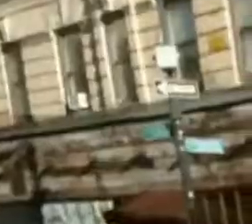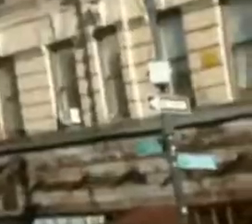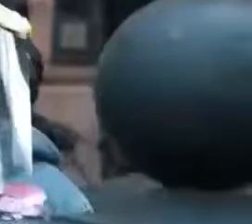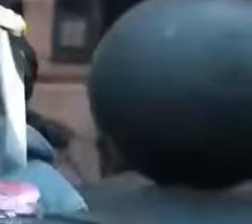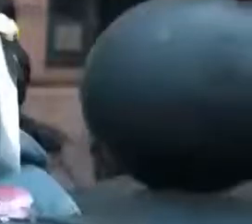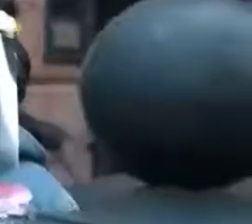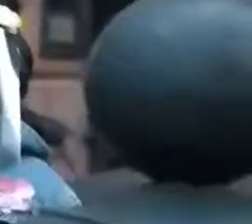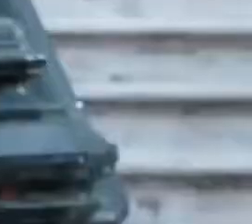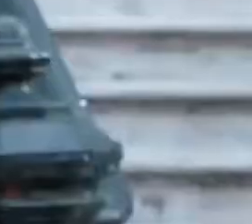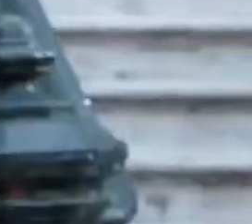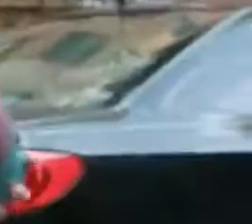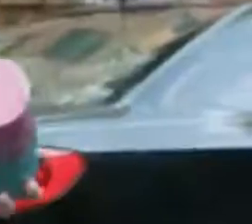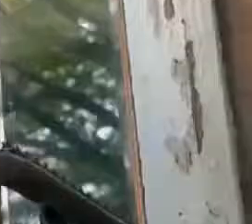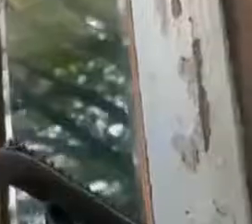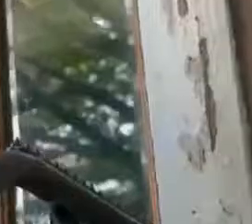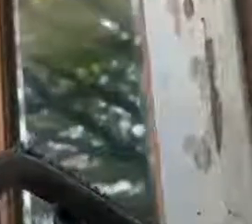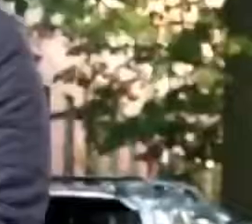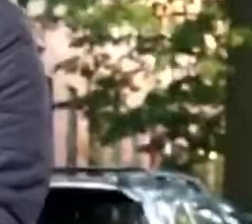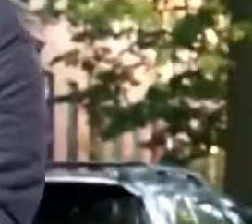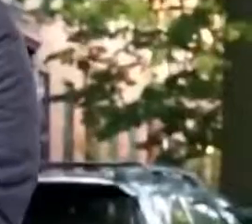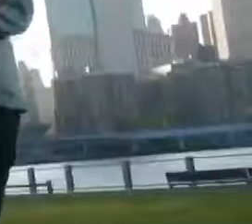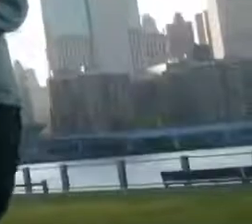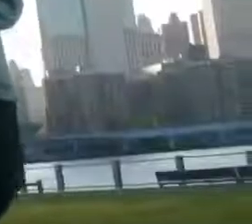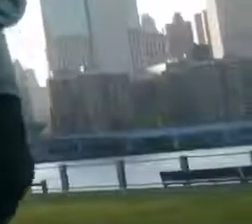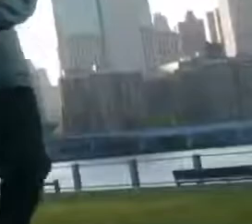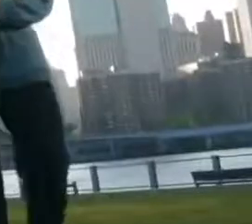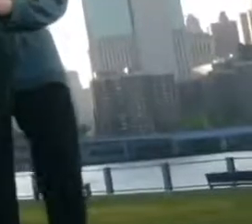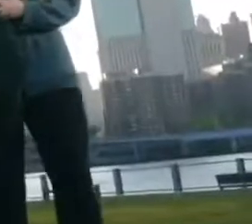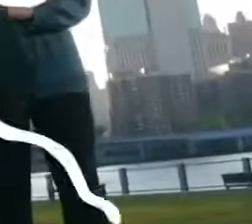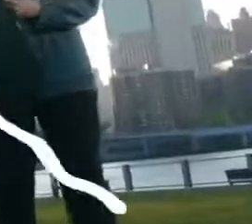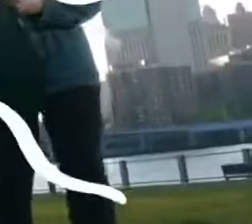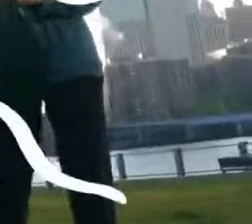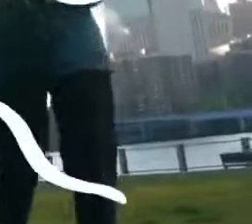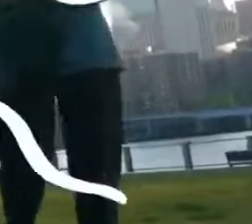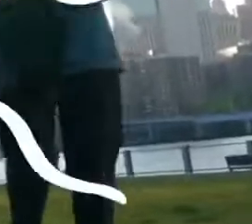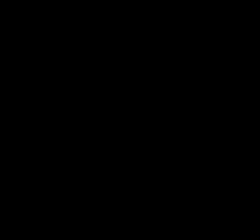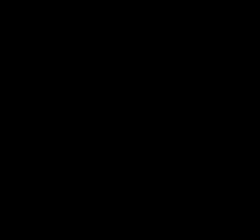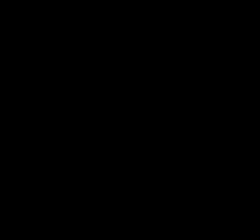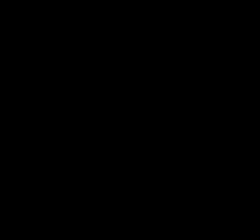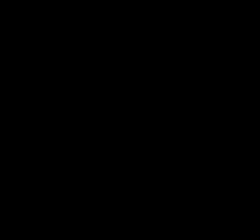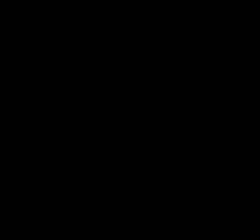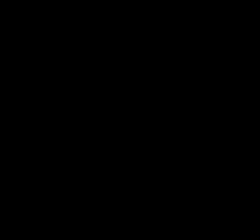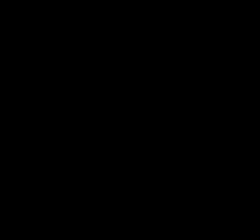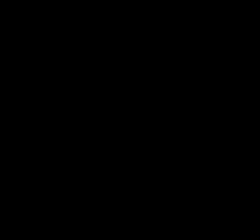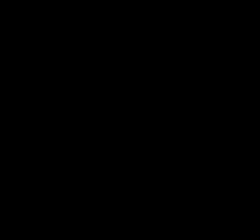other. Show your love for New York. Because New York loves you.